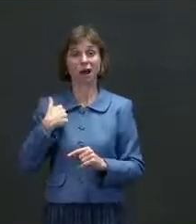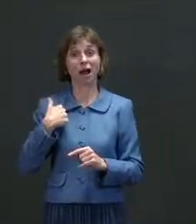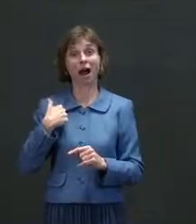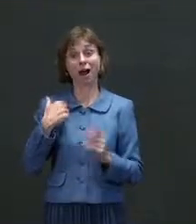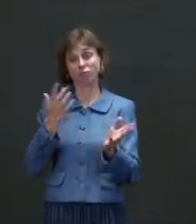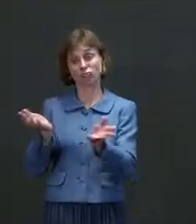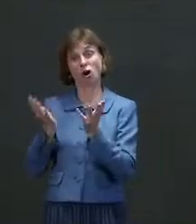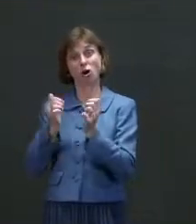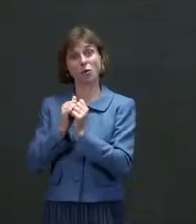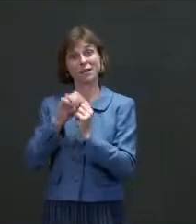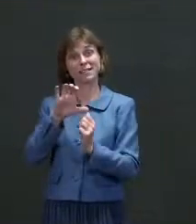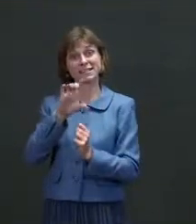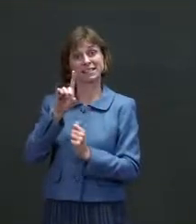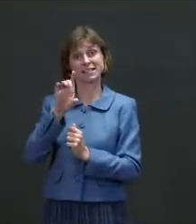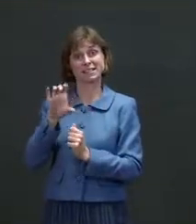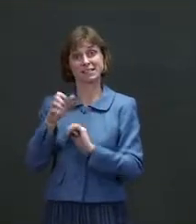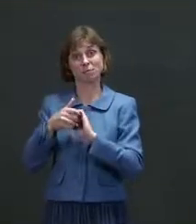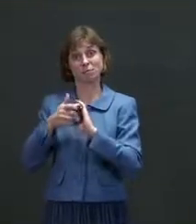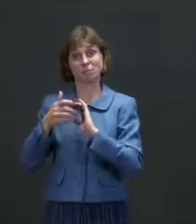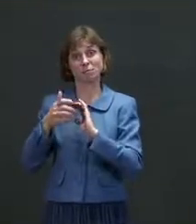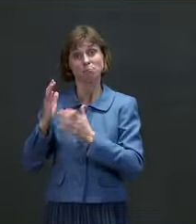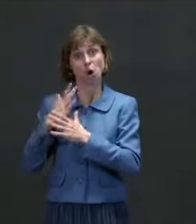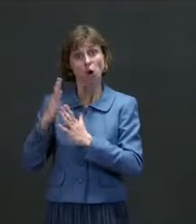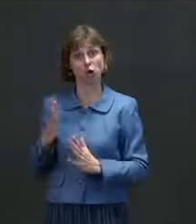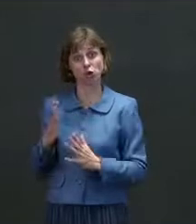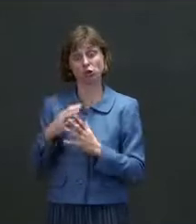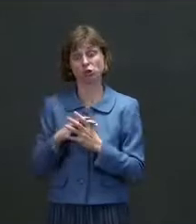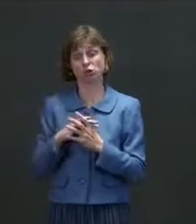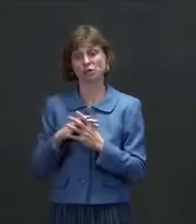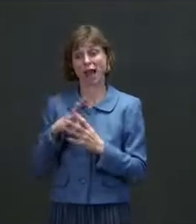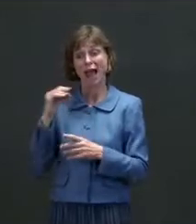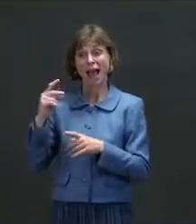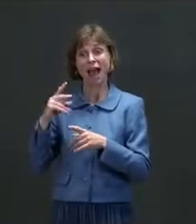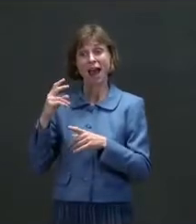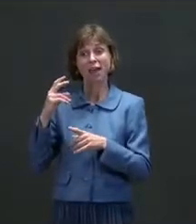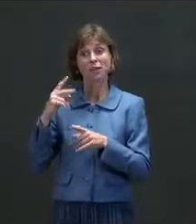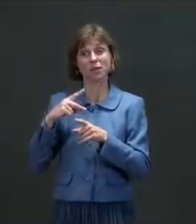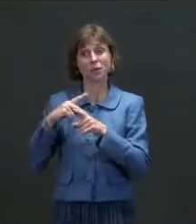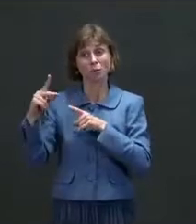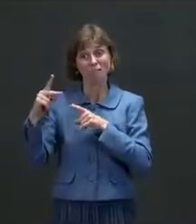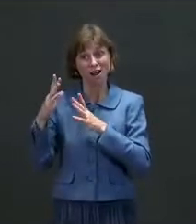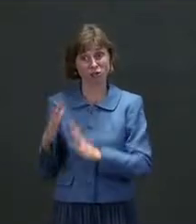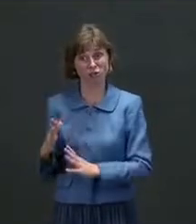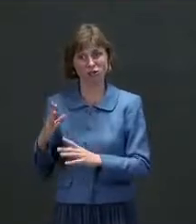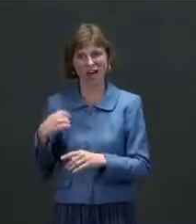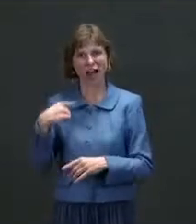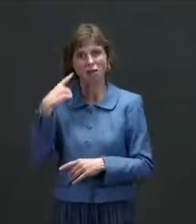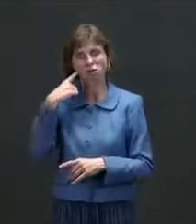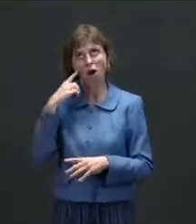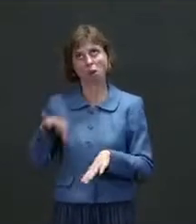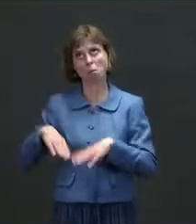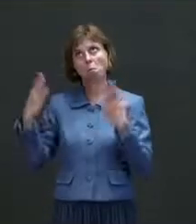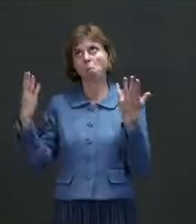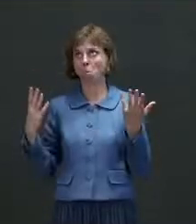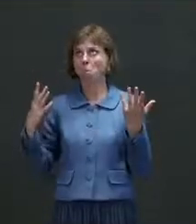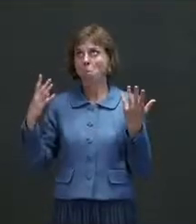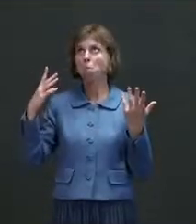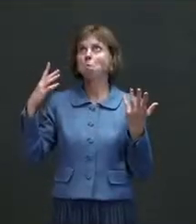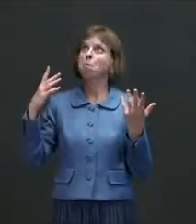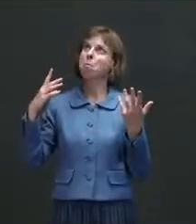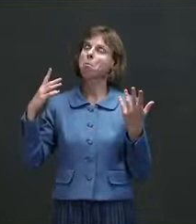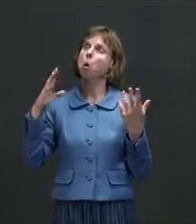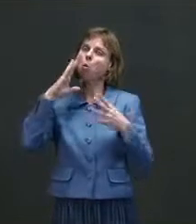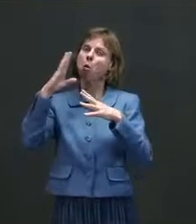CDC partners and the public health professionals, where at first I thought we were going to have, be using or depending